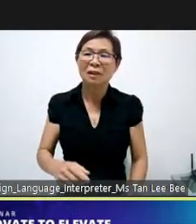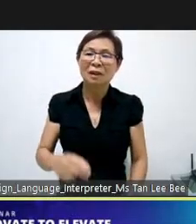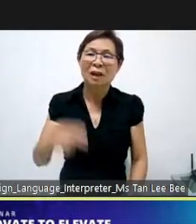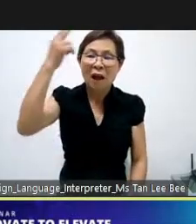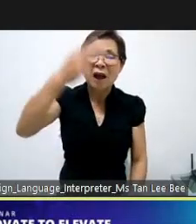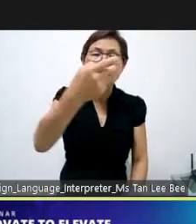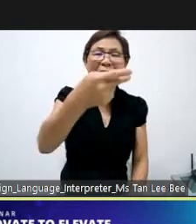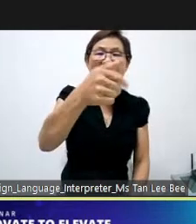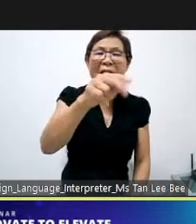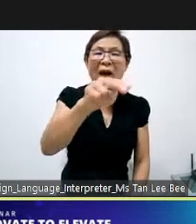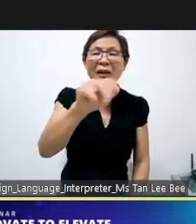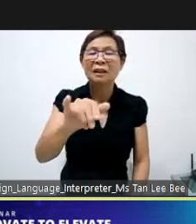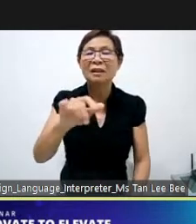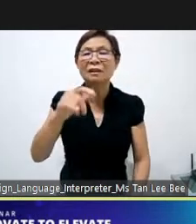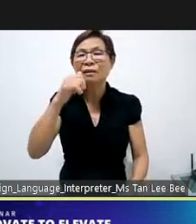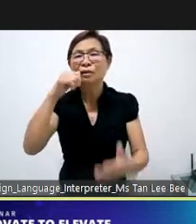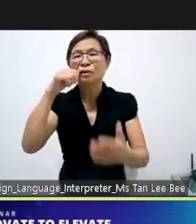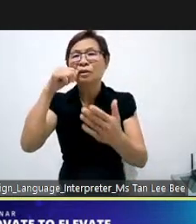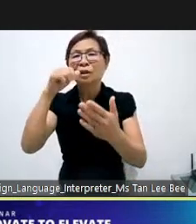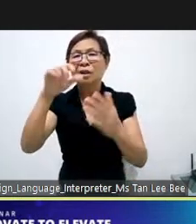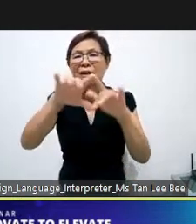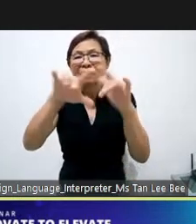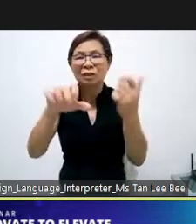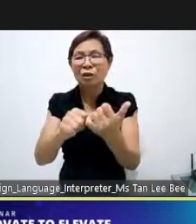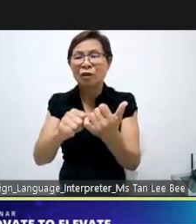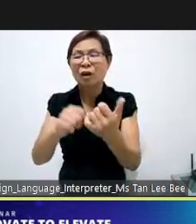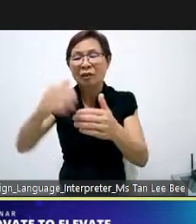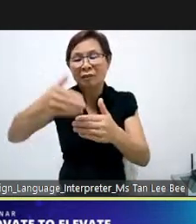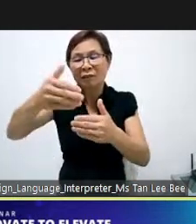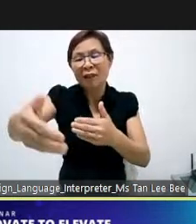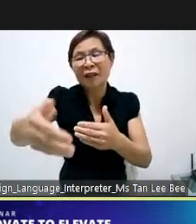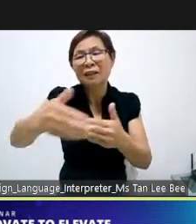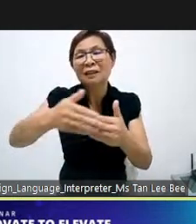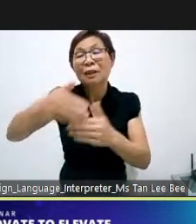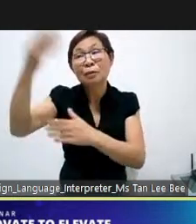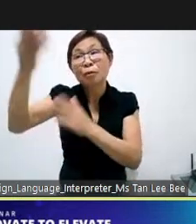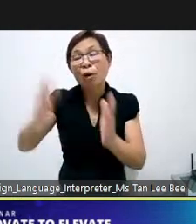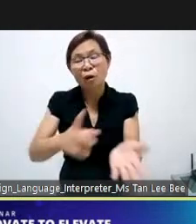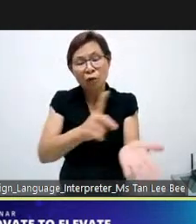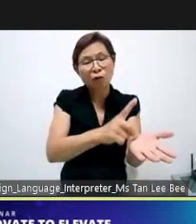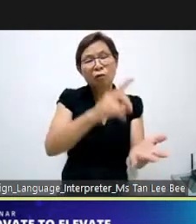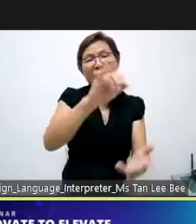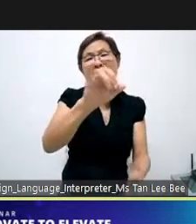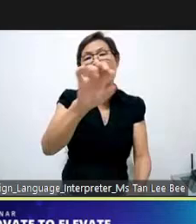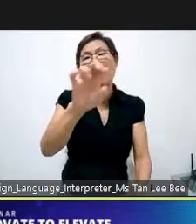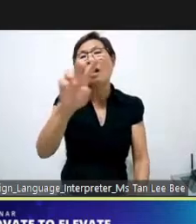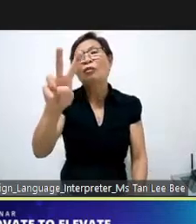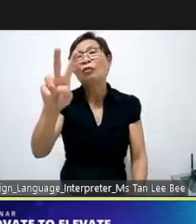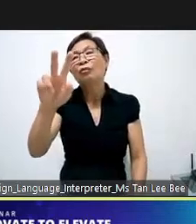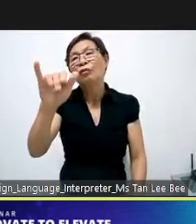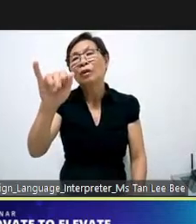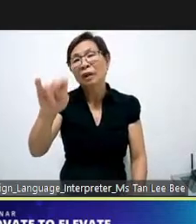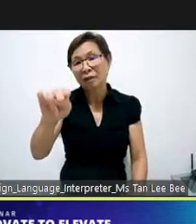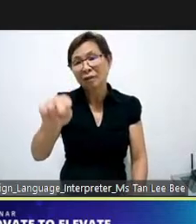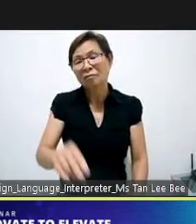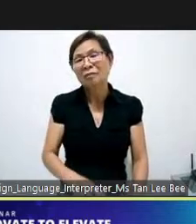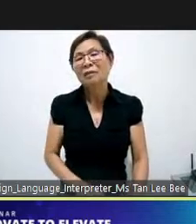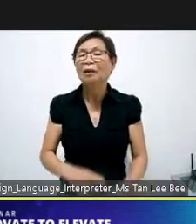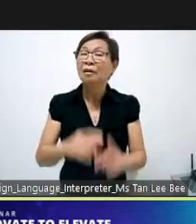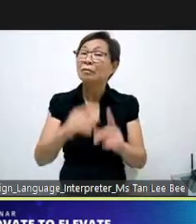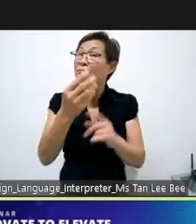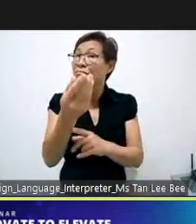certificate of appreciation to our next speaker, Dr. Irvin. Dr. Irvin, a few words from you,